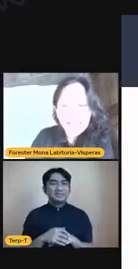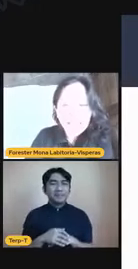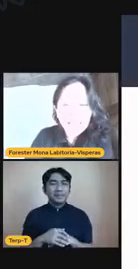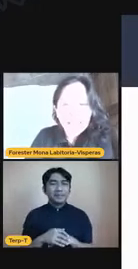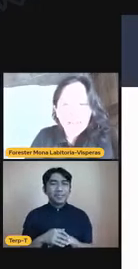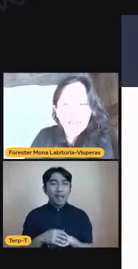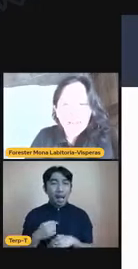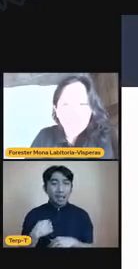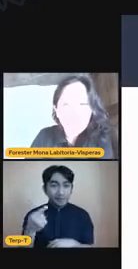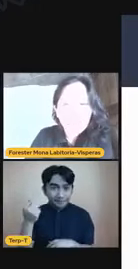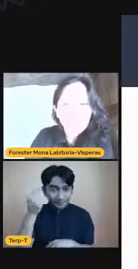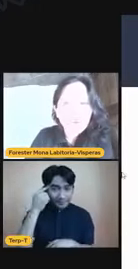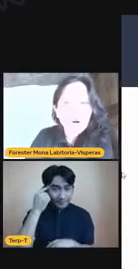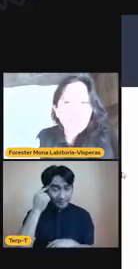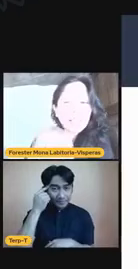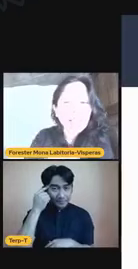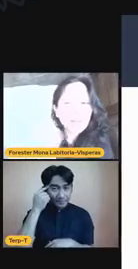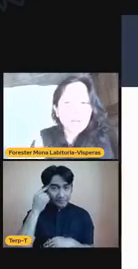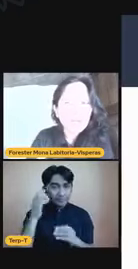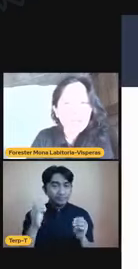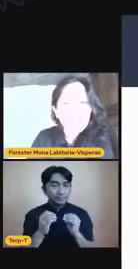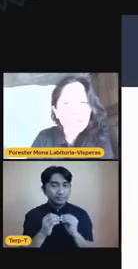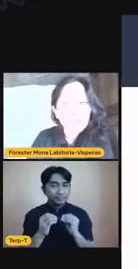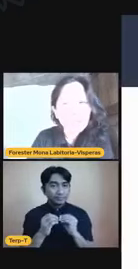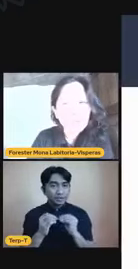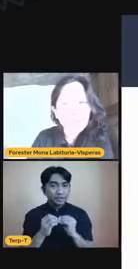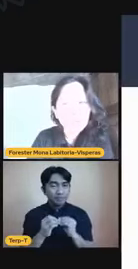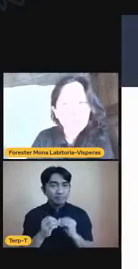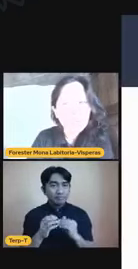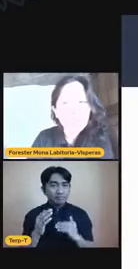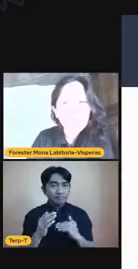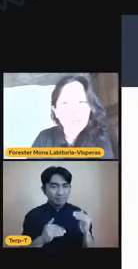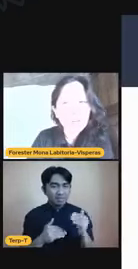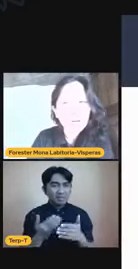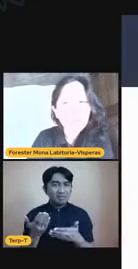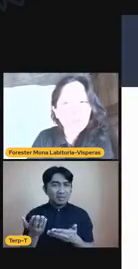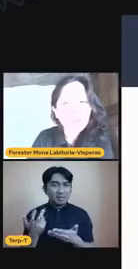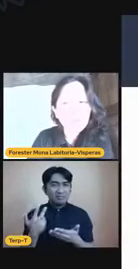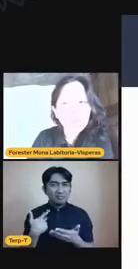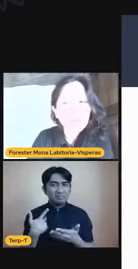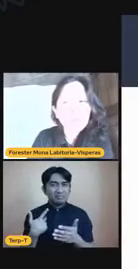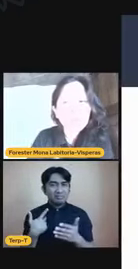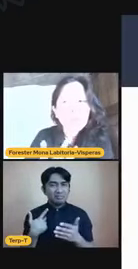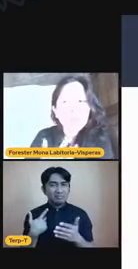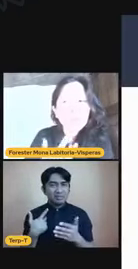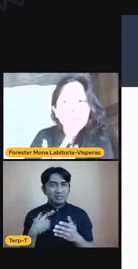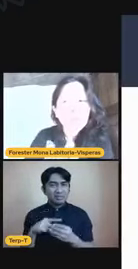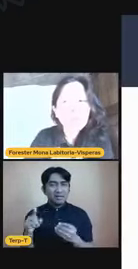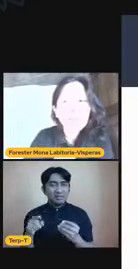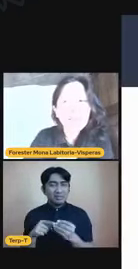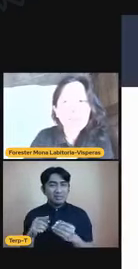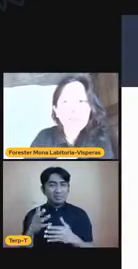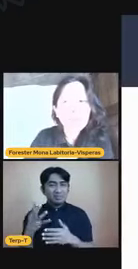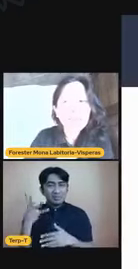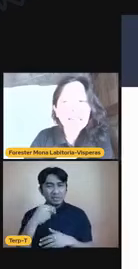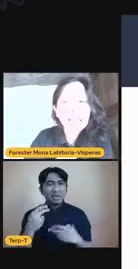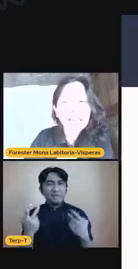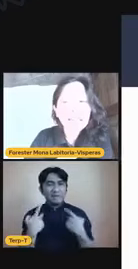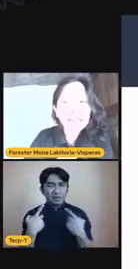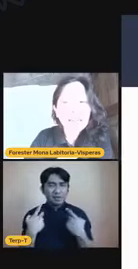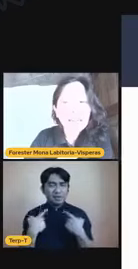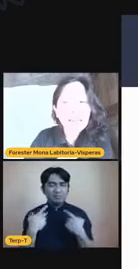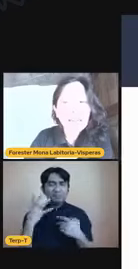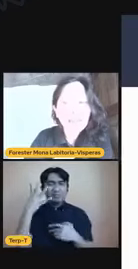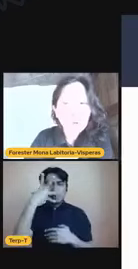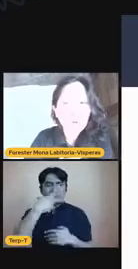but I think more than the superficial beauty, meron talagang beauty na